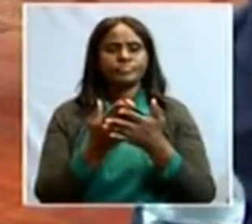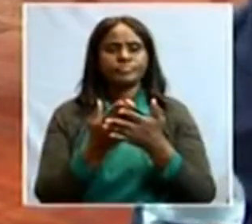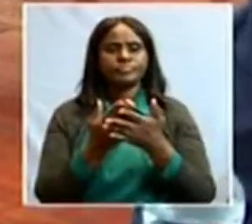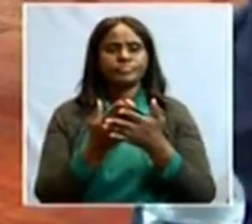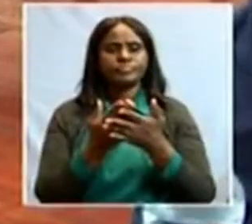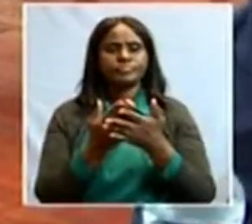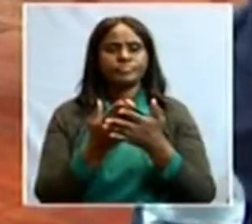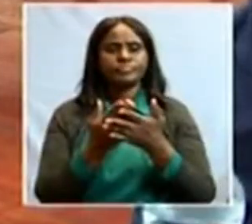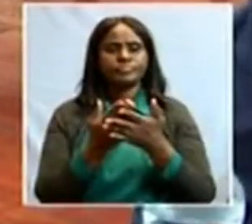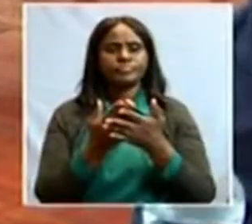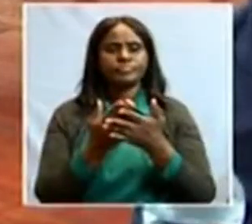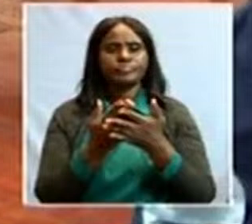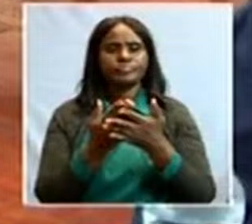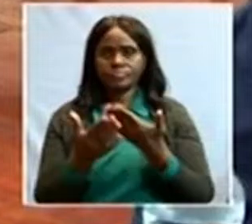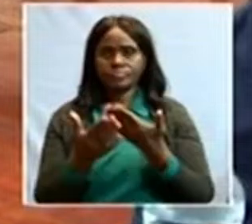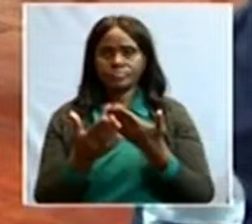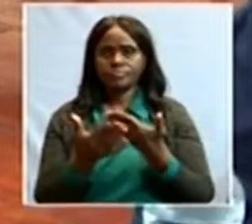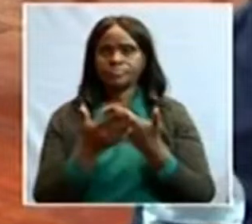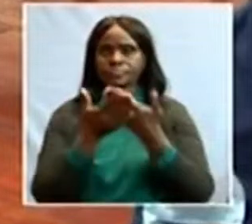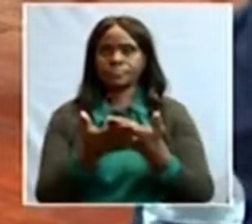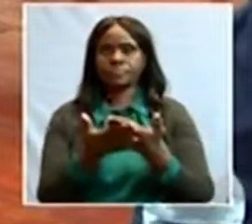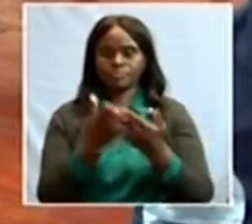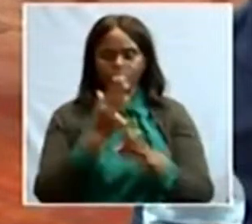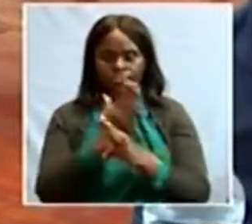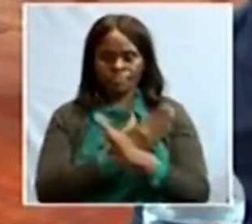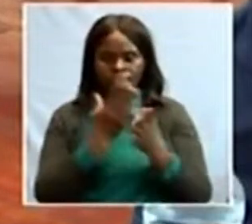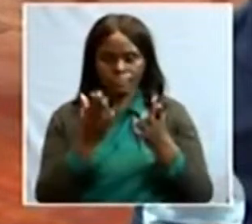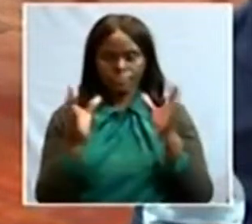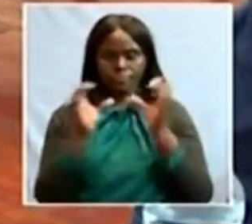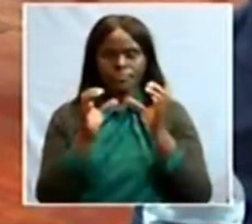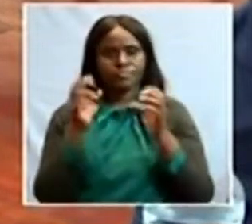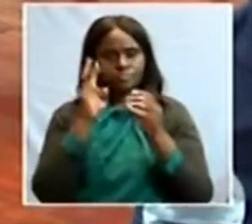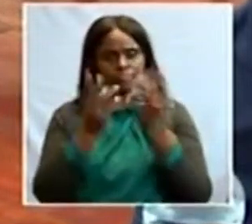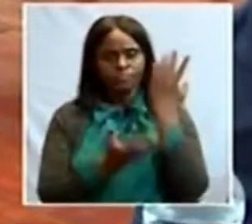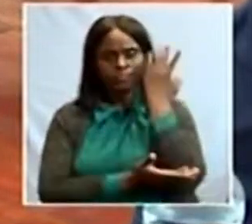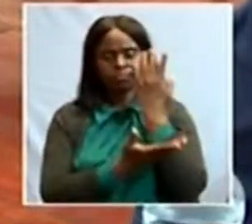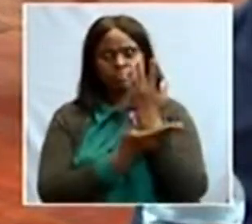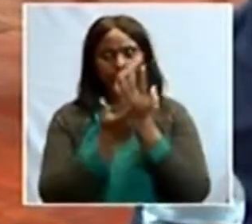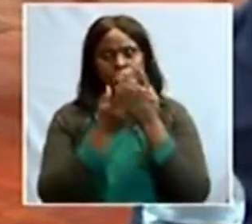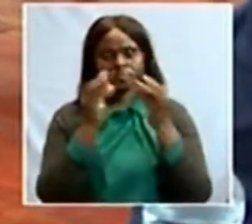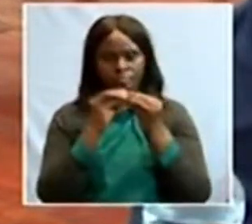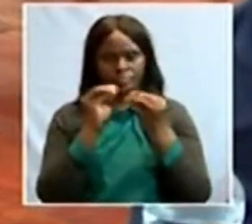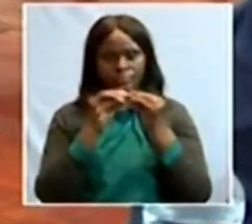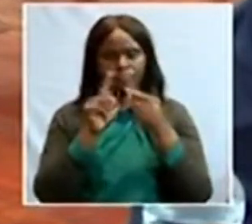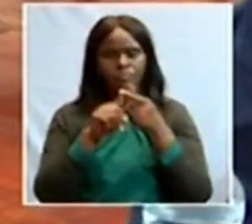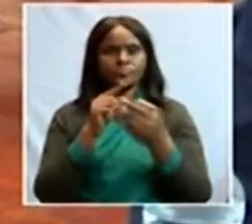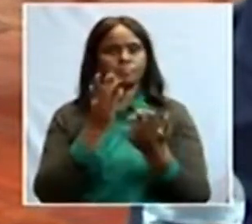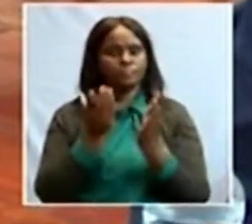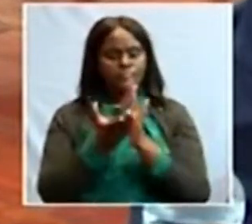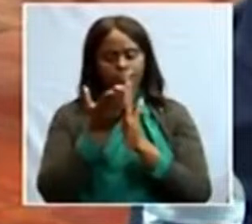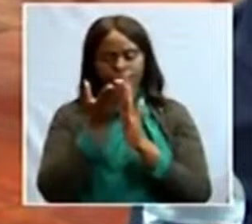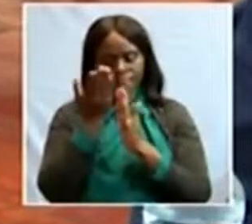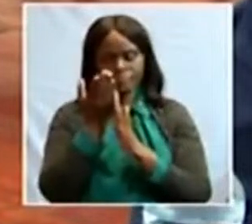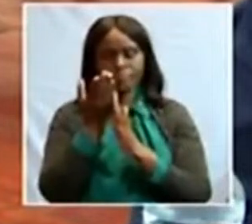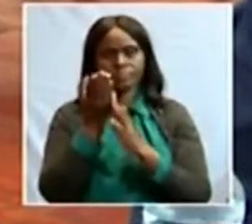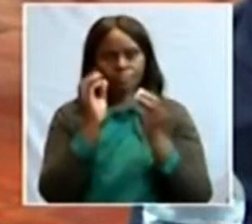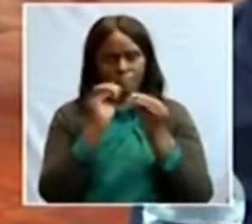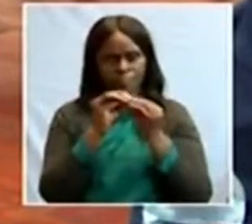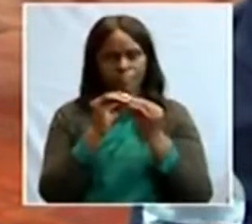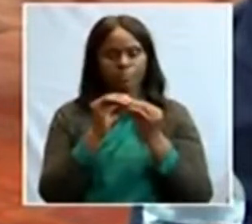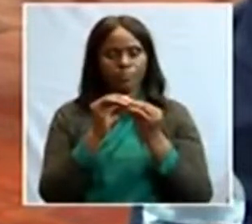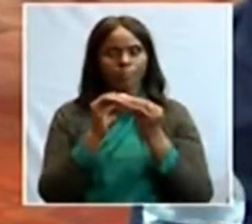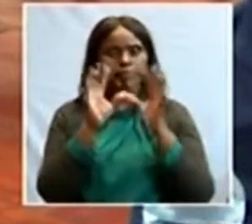measures submitted before this committee shall be improved upon to enhance on